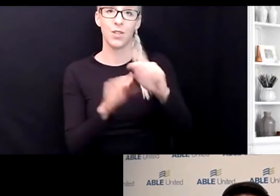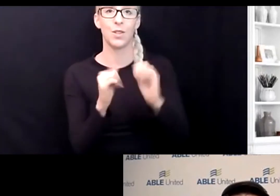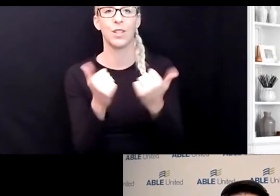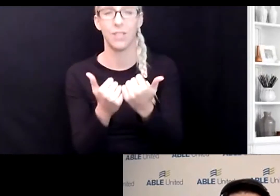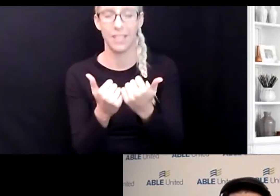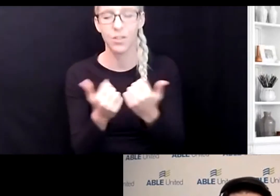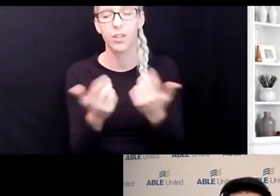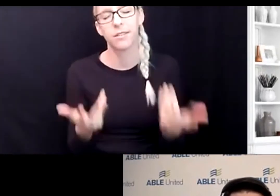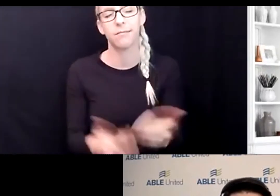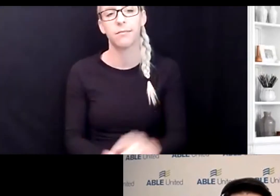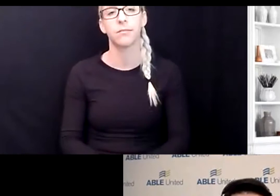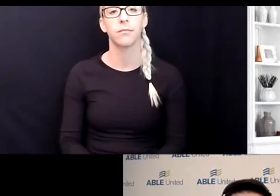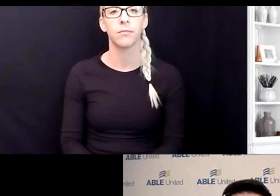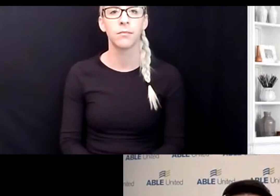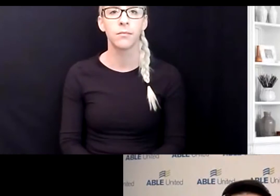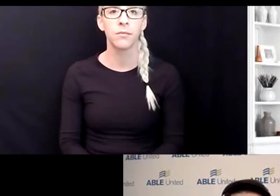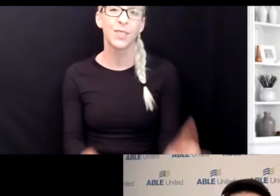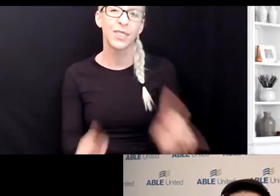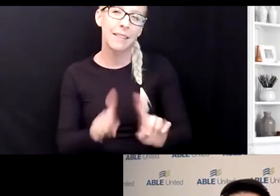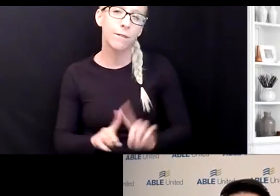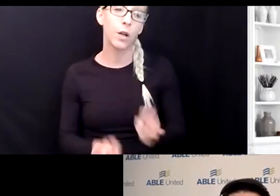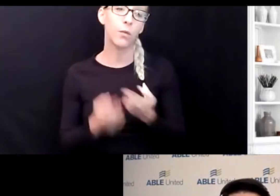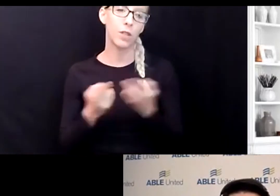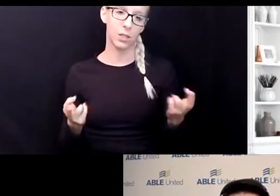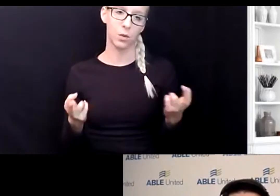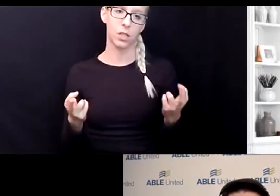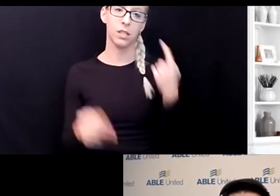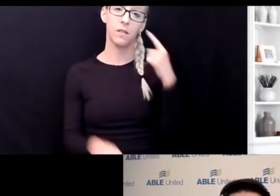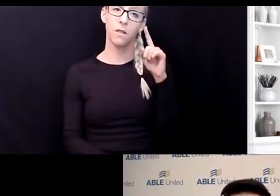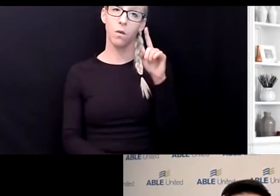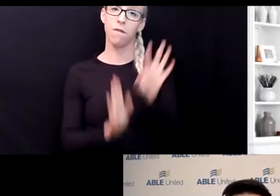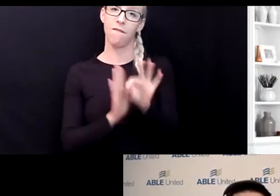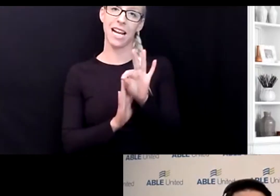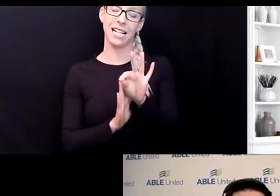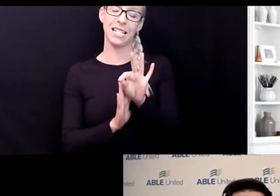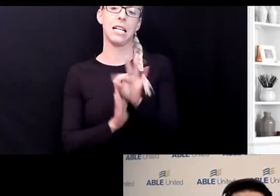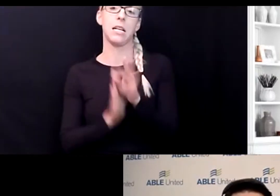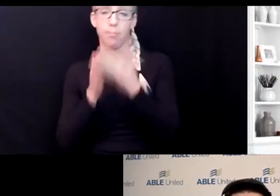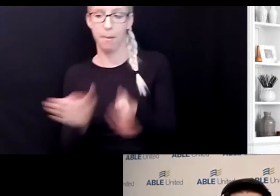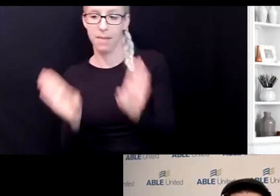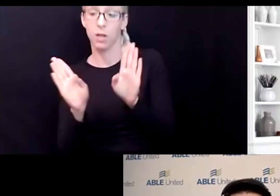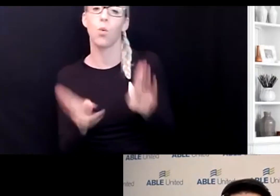that. So different resources that are out there for finding professional or public guardians also.